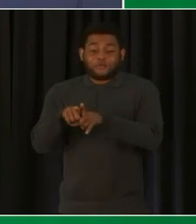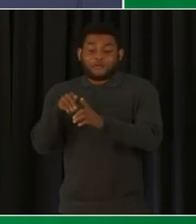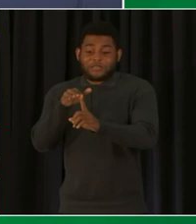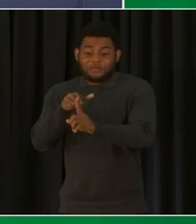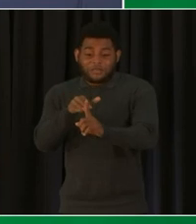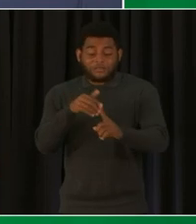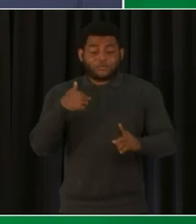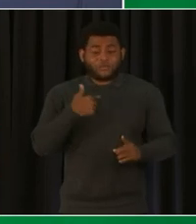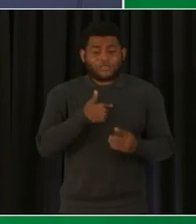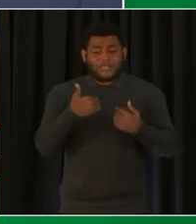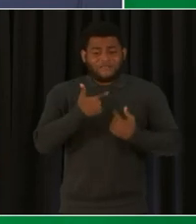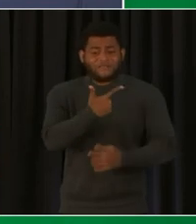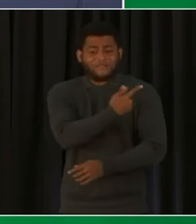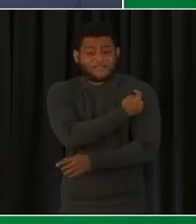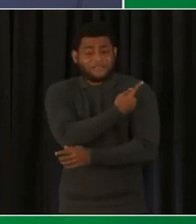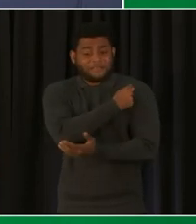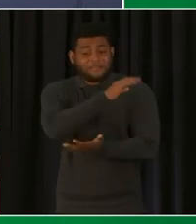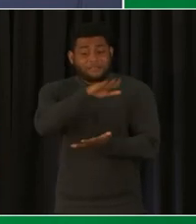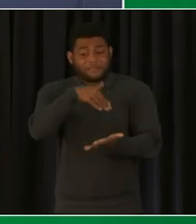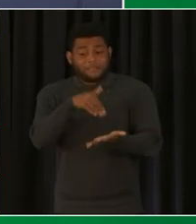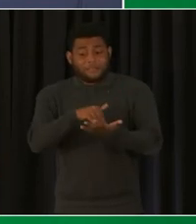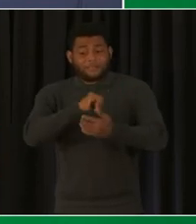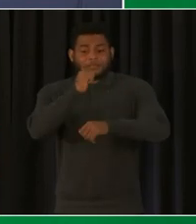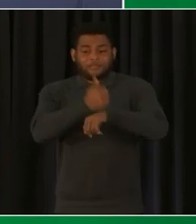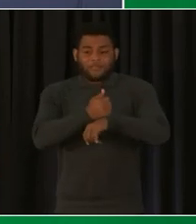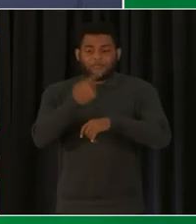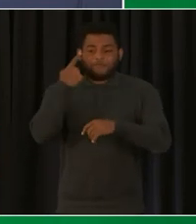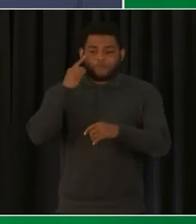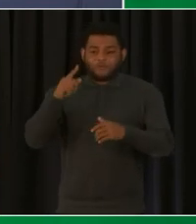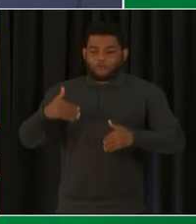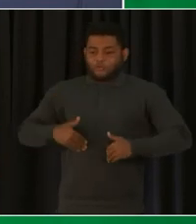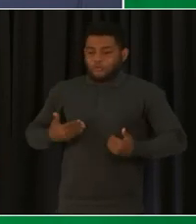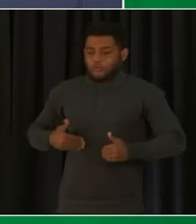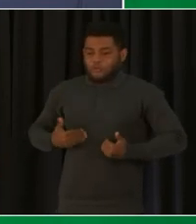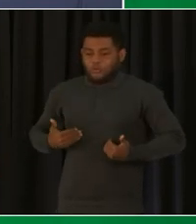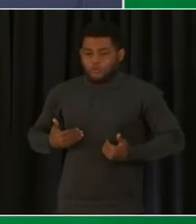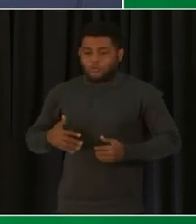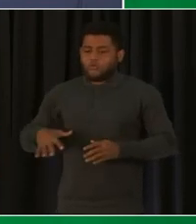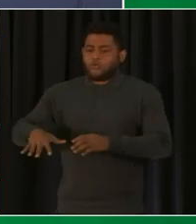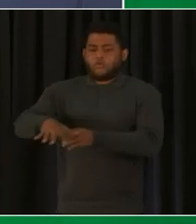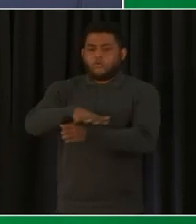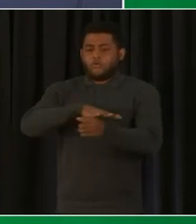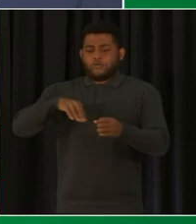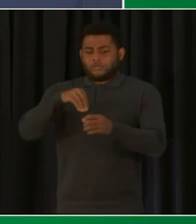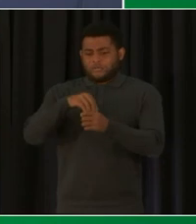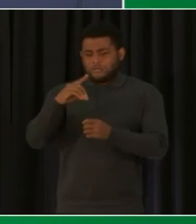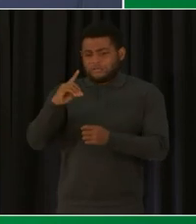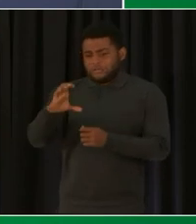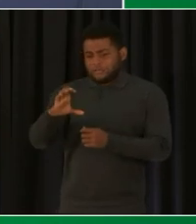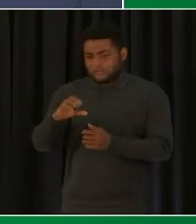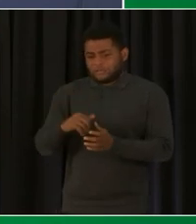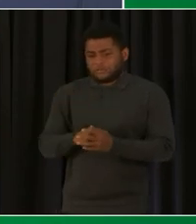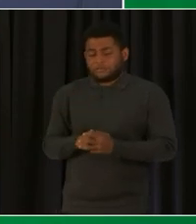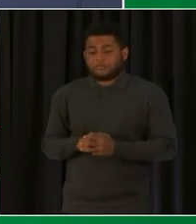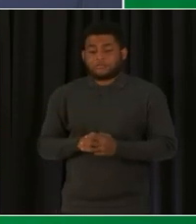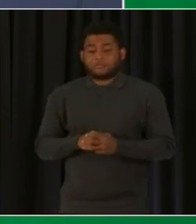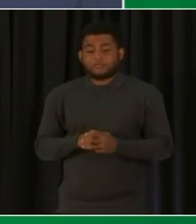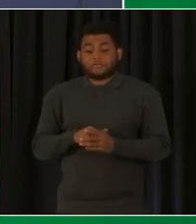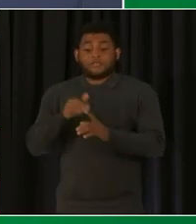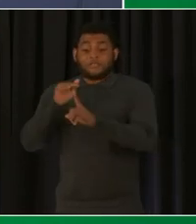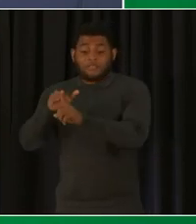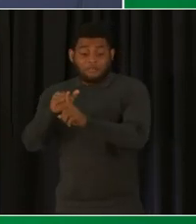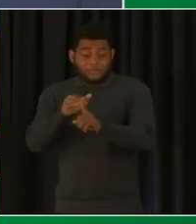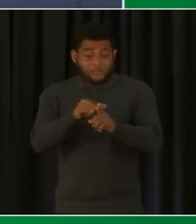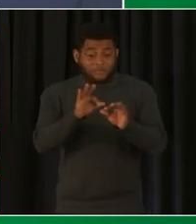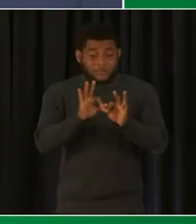available to youth and sites for all across the district. And I do want to remind families, as Dr.